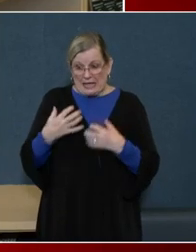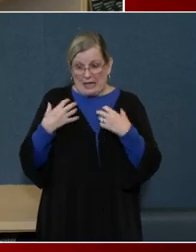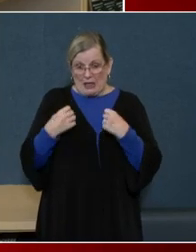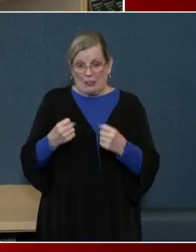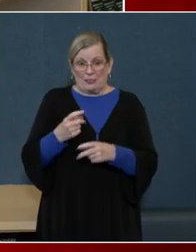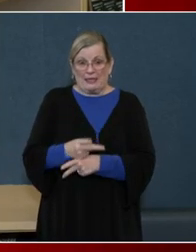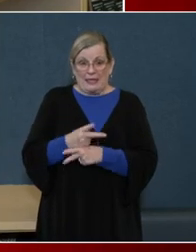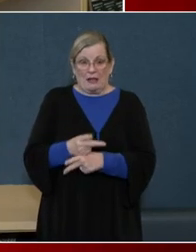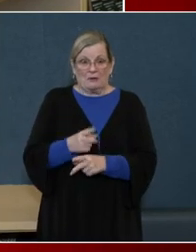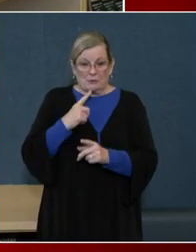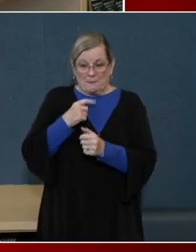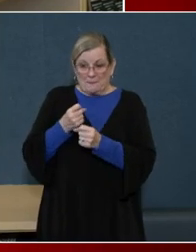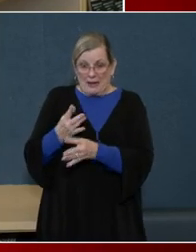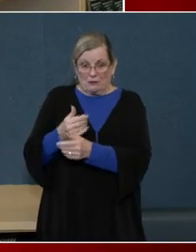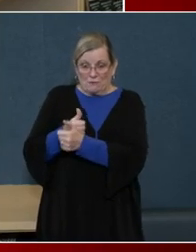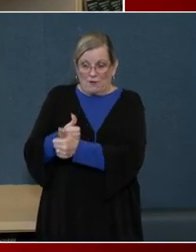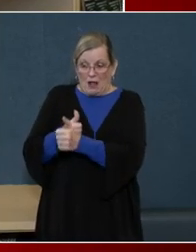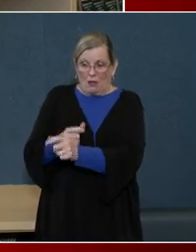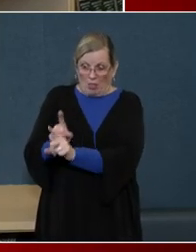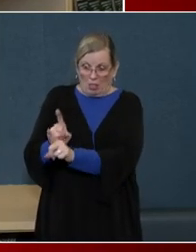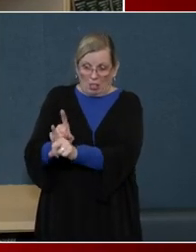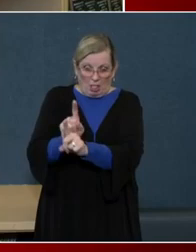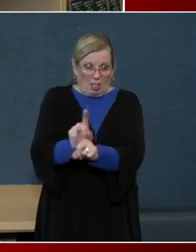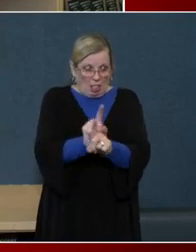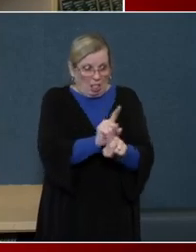every day because they have a medication need.